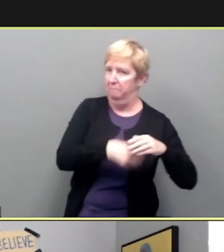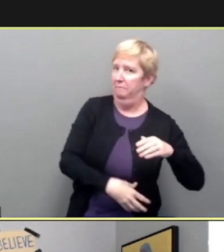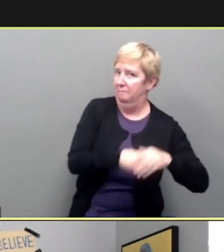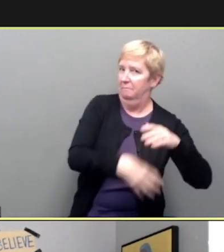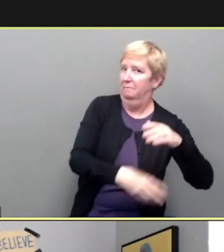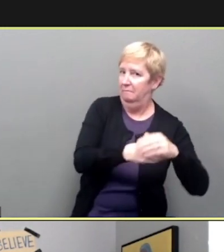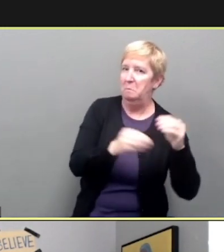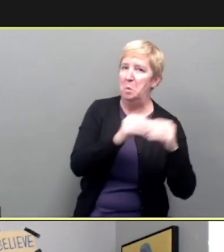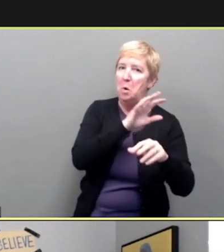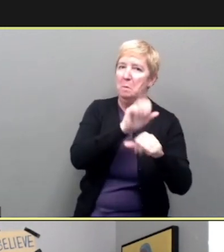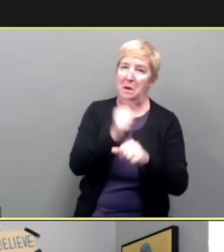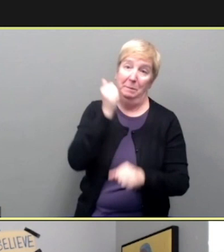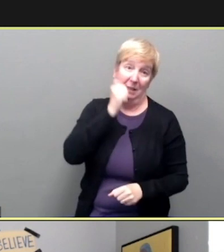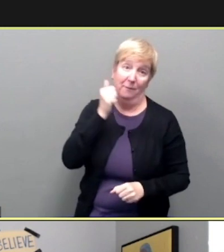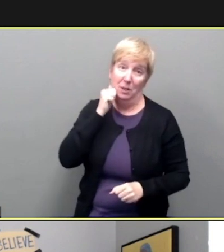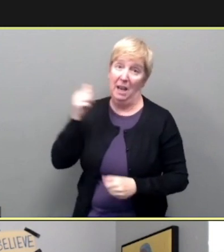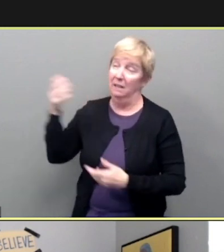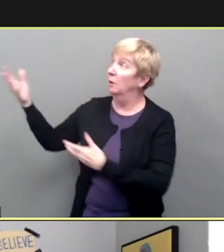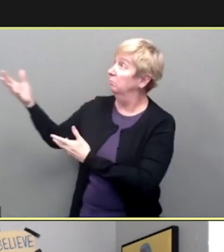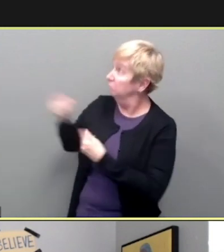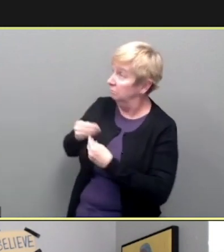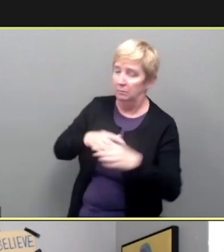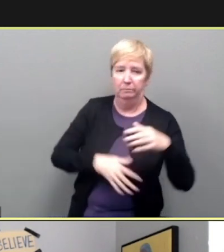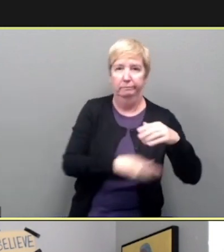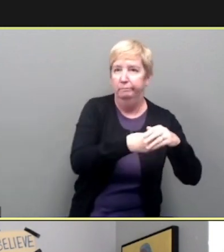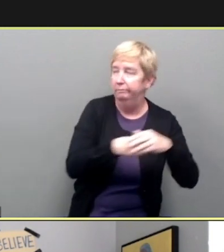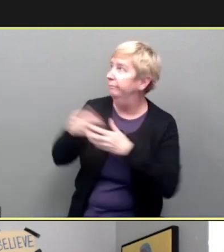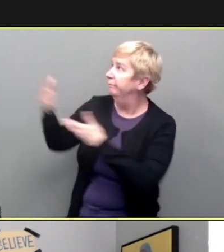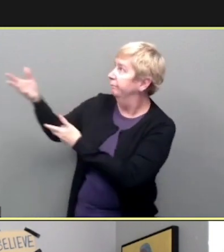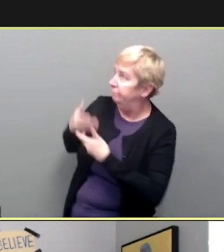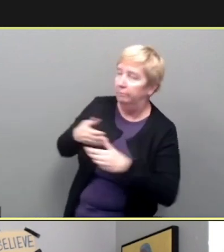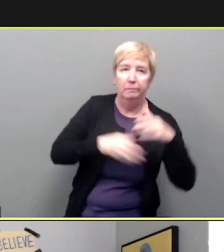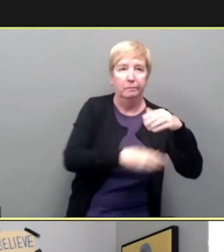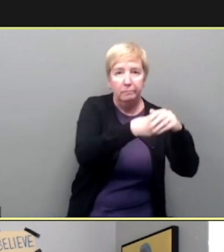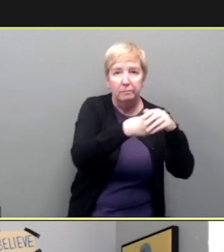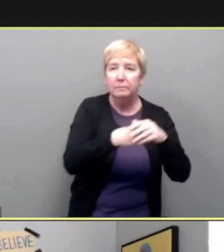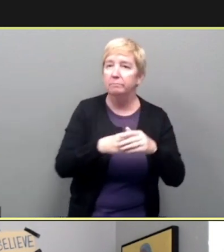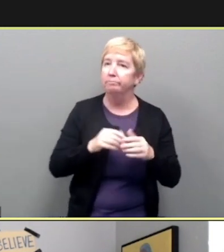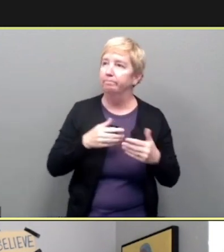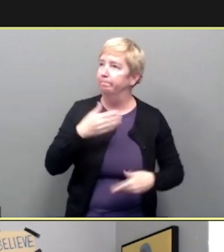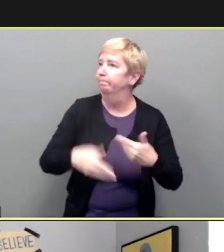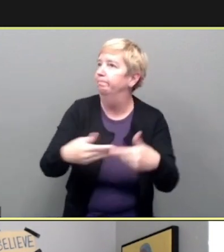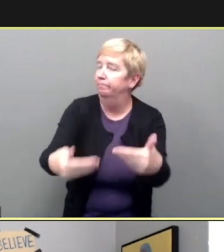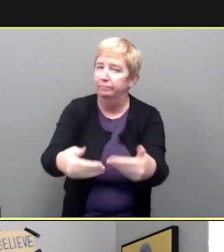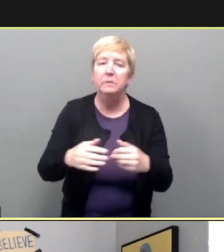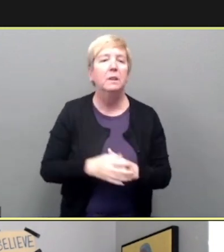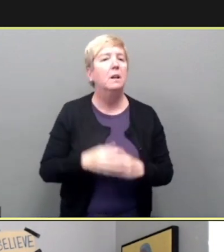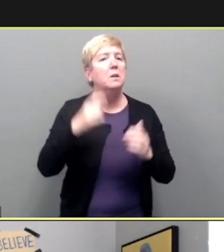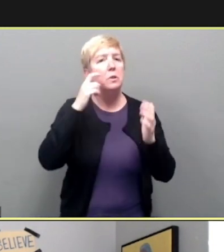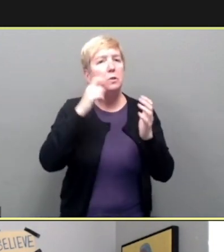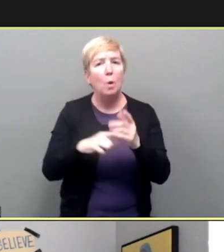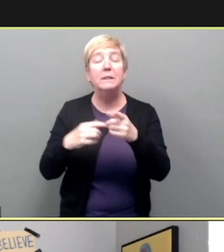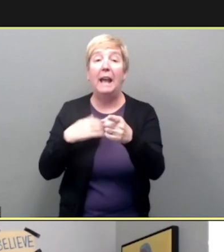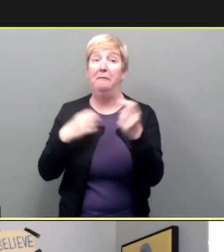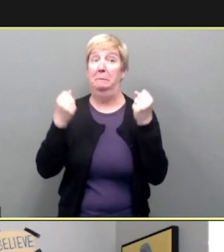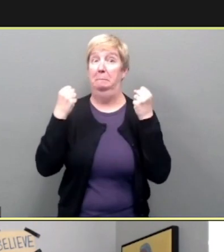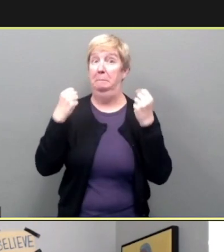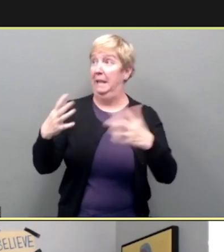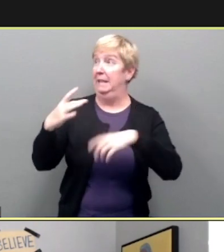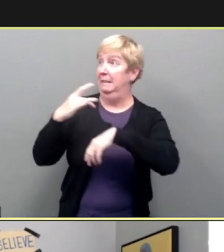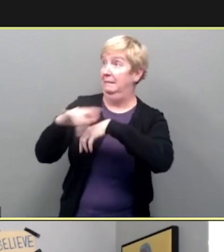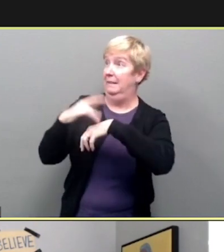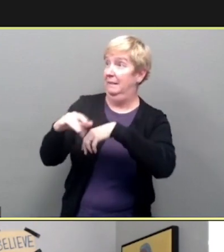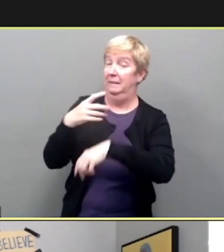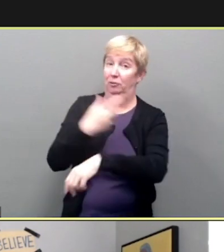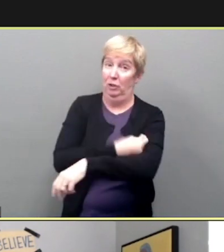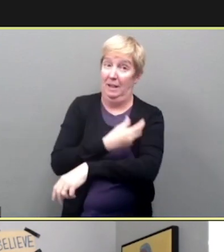again, we appreciate your patience as new doses arrive. But you can see here that there's a lot of doses that are available. On this slide